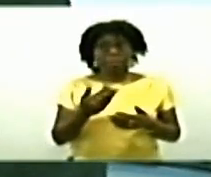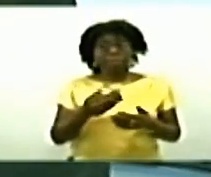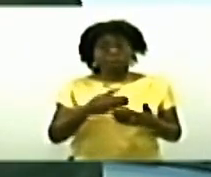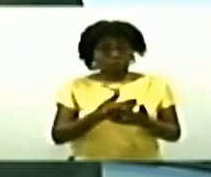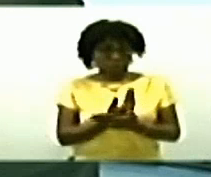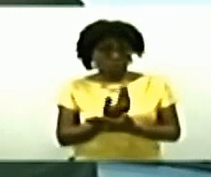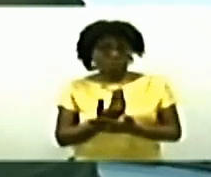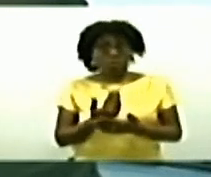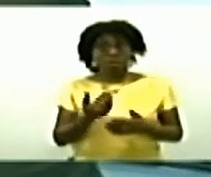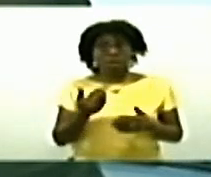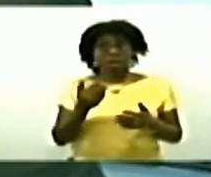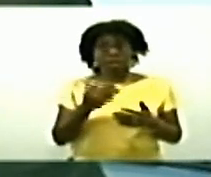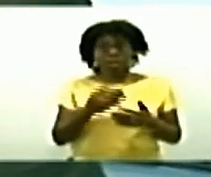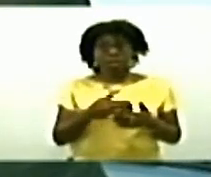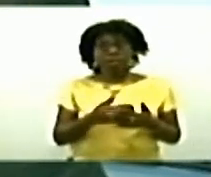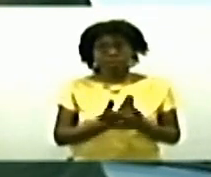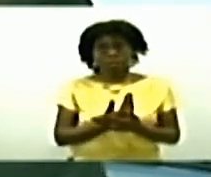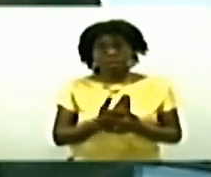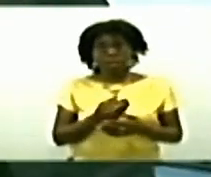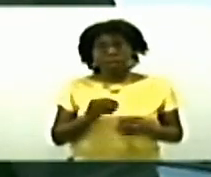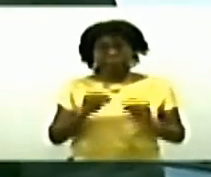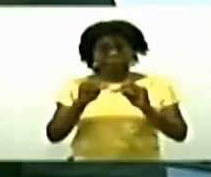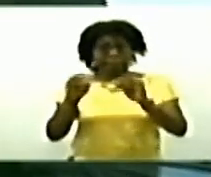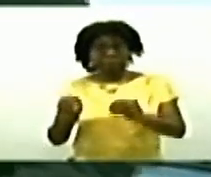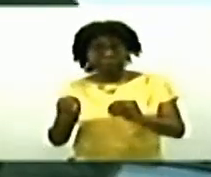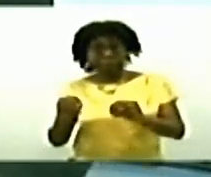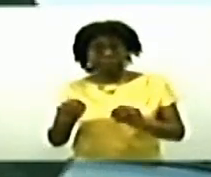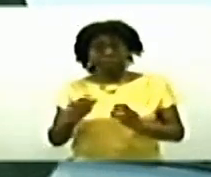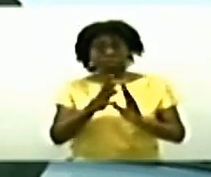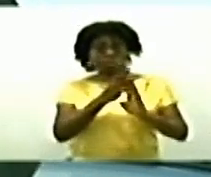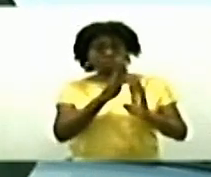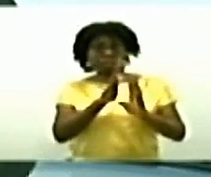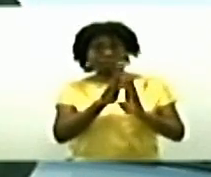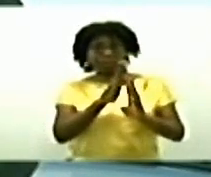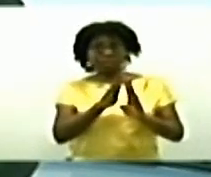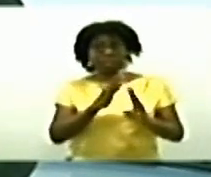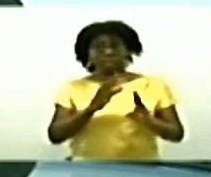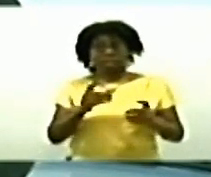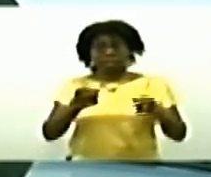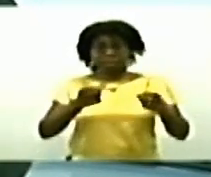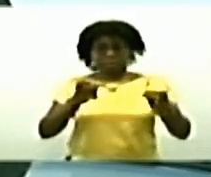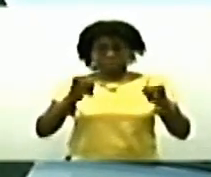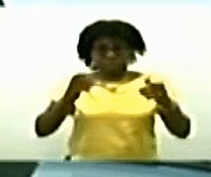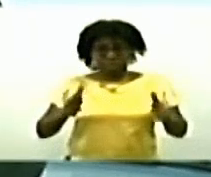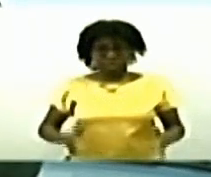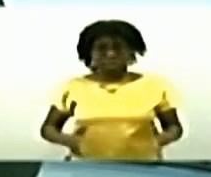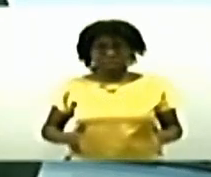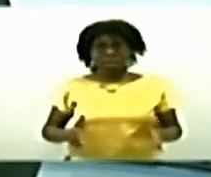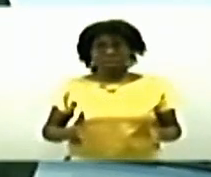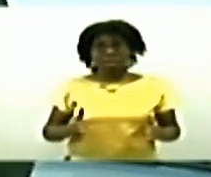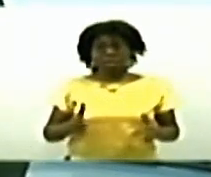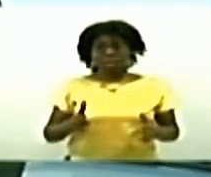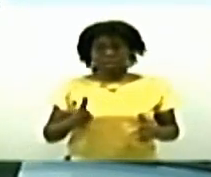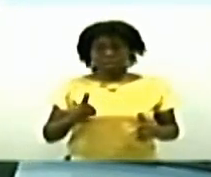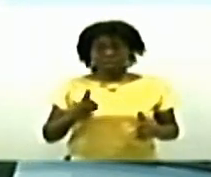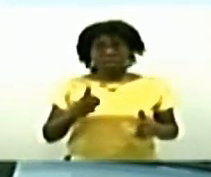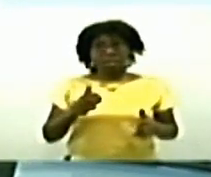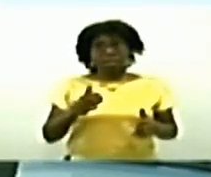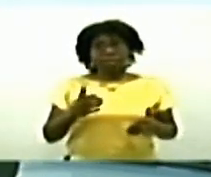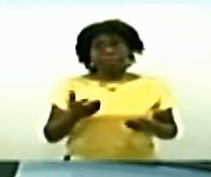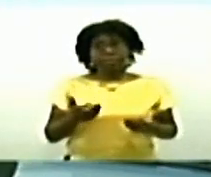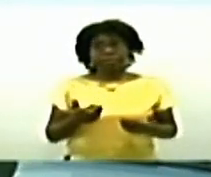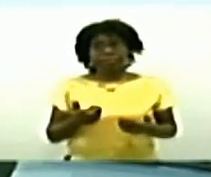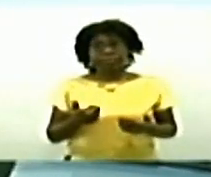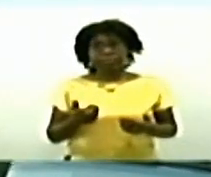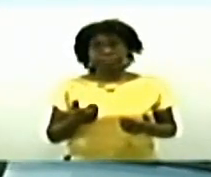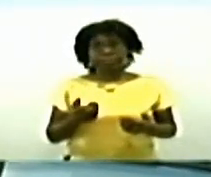appointed, soon to be appointed traffic wardens through the Transport Board, Mr. President.